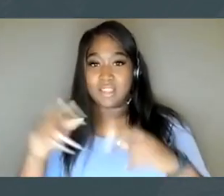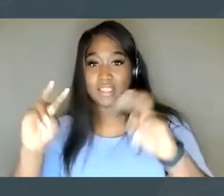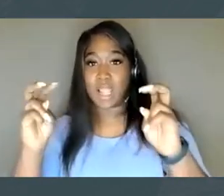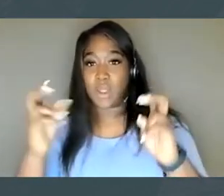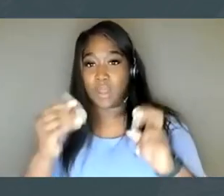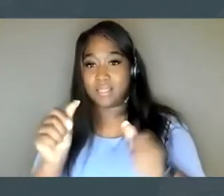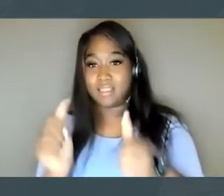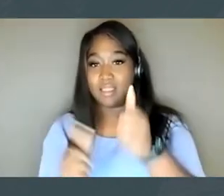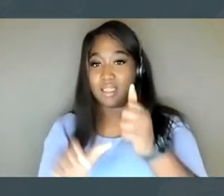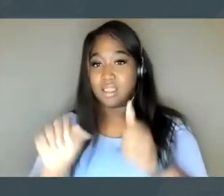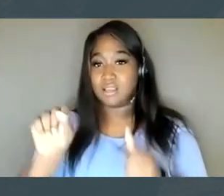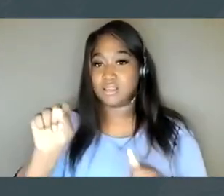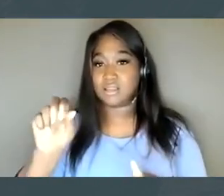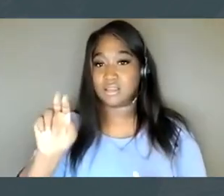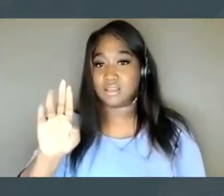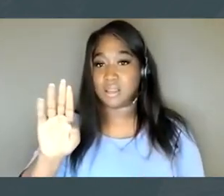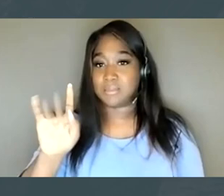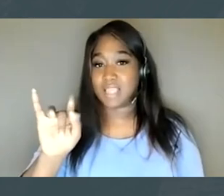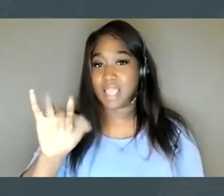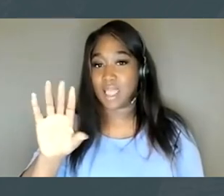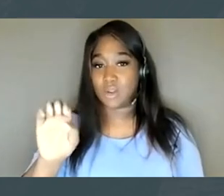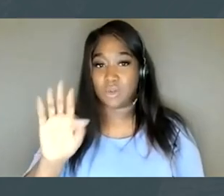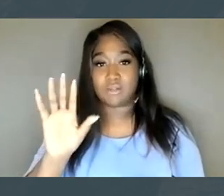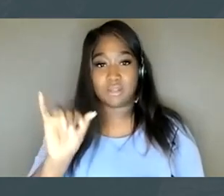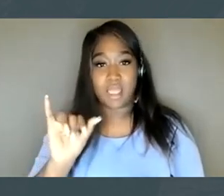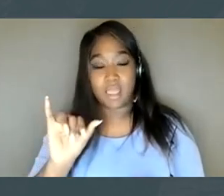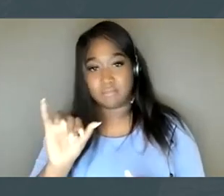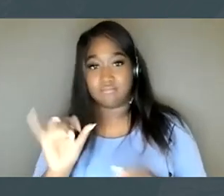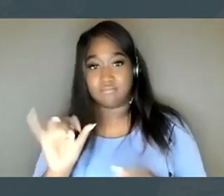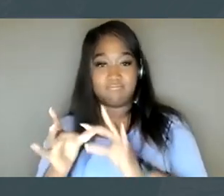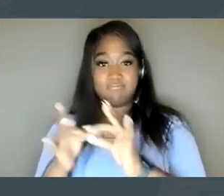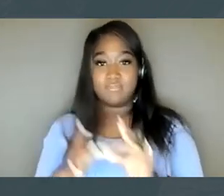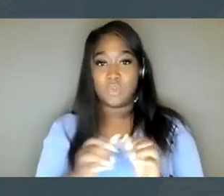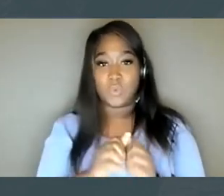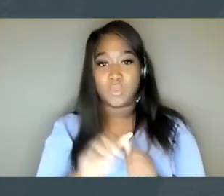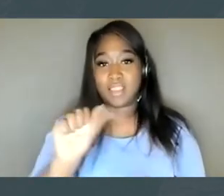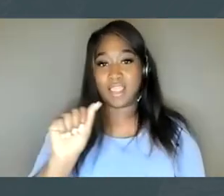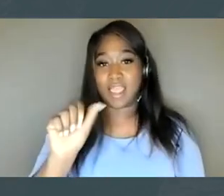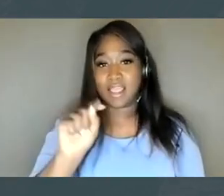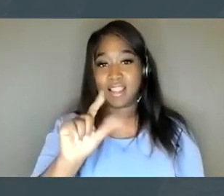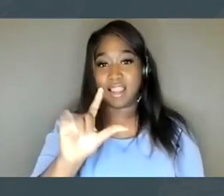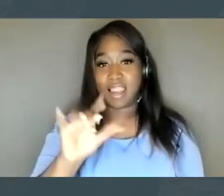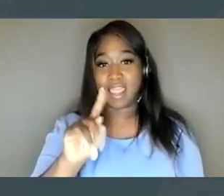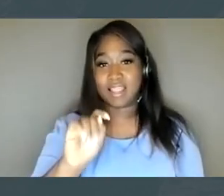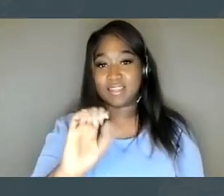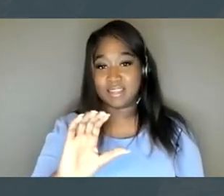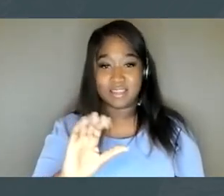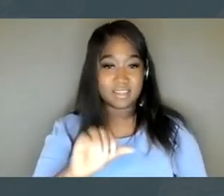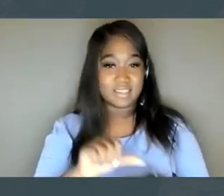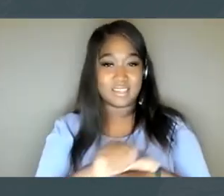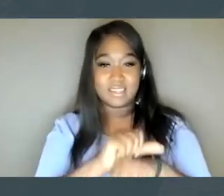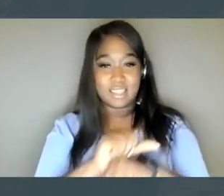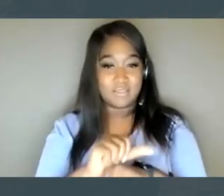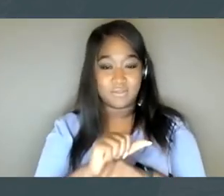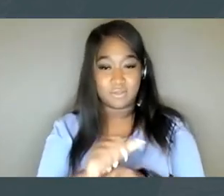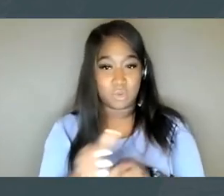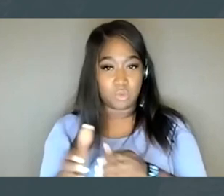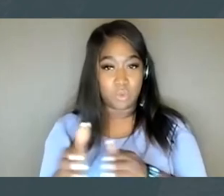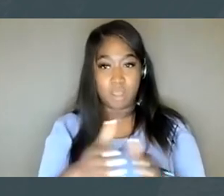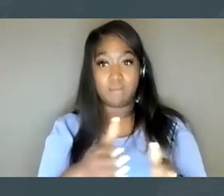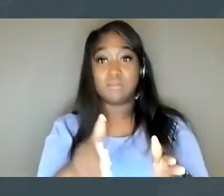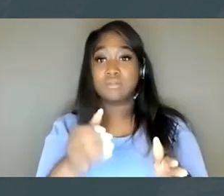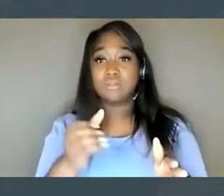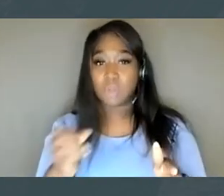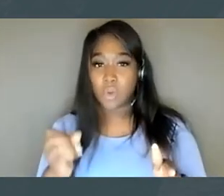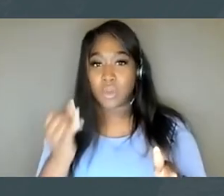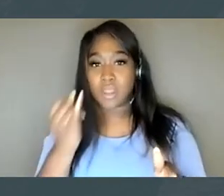Atlantic Slave route. So when you say à perte de vue, it means that everything that you